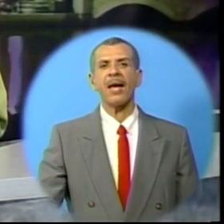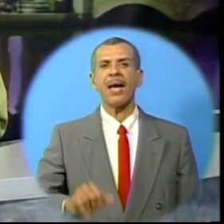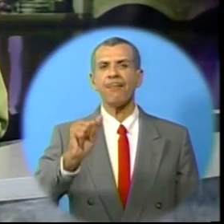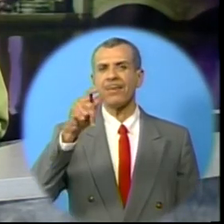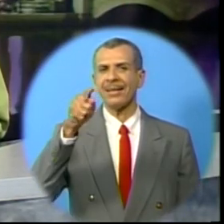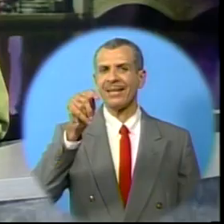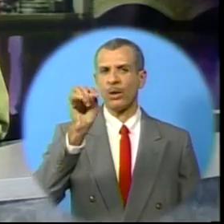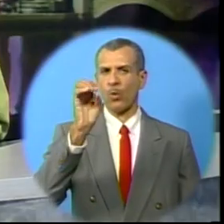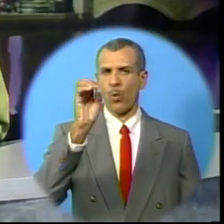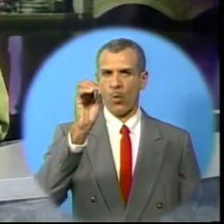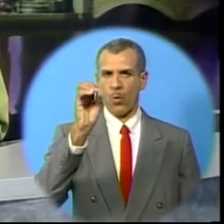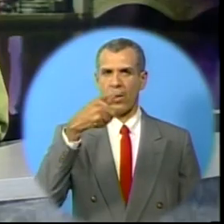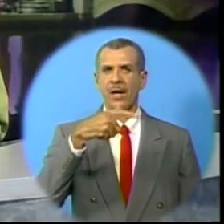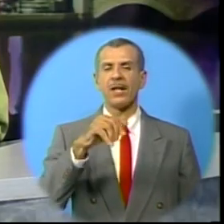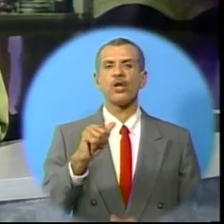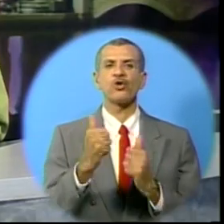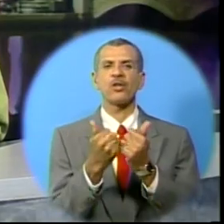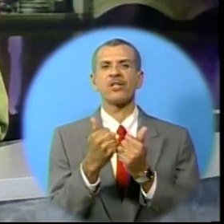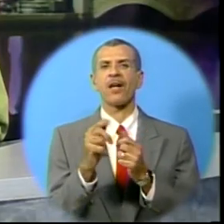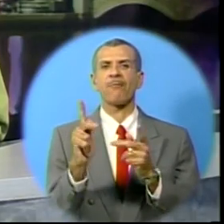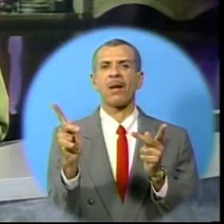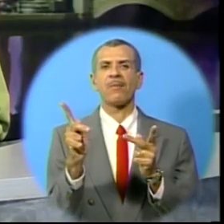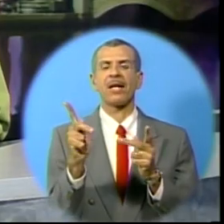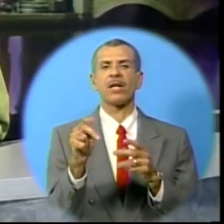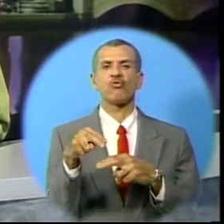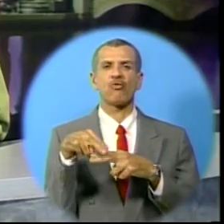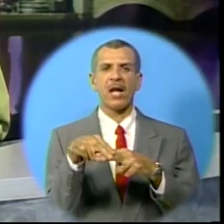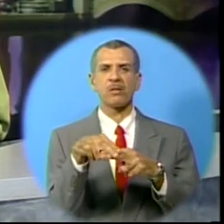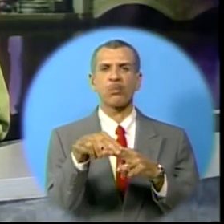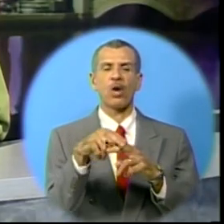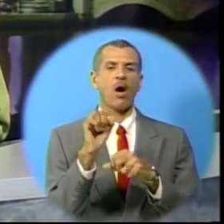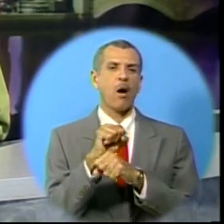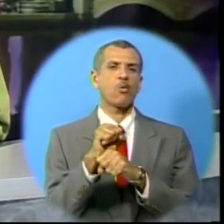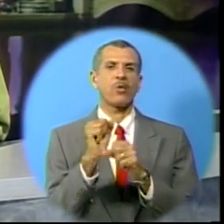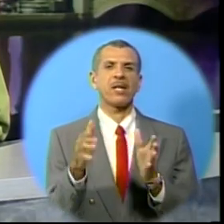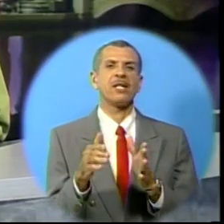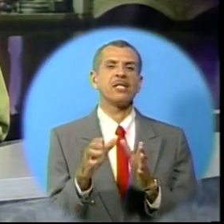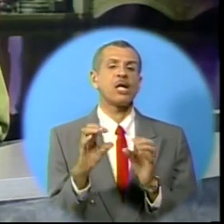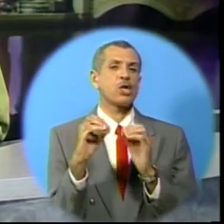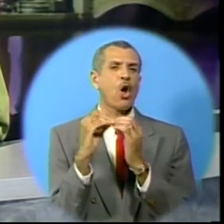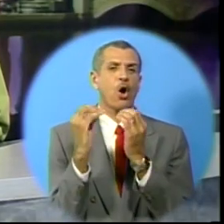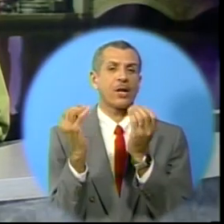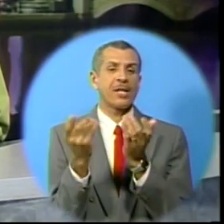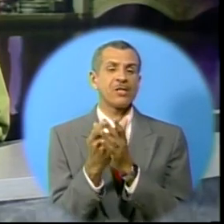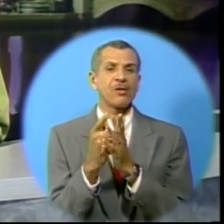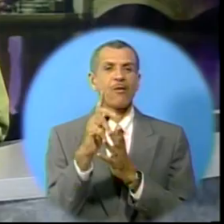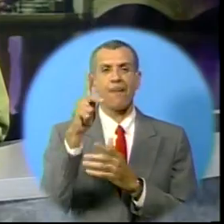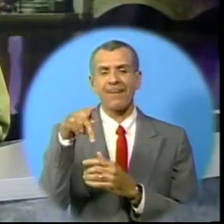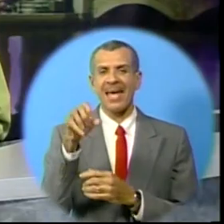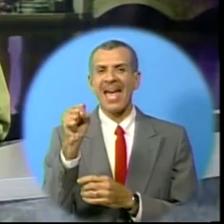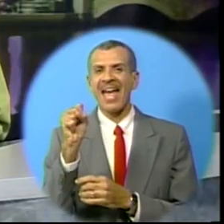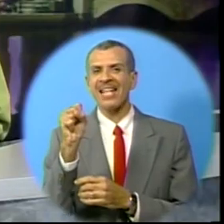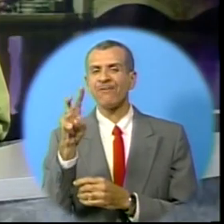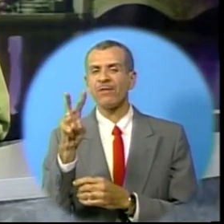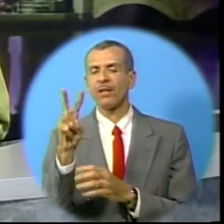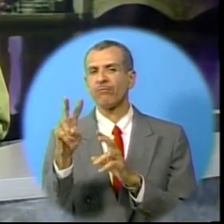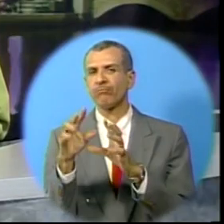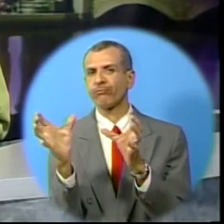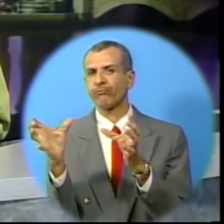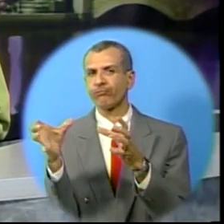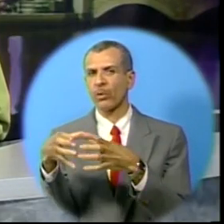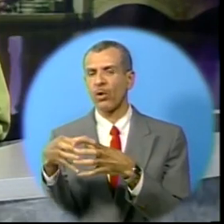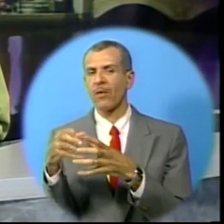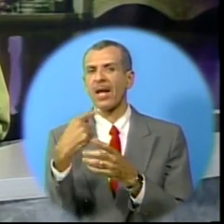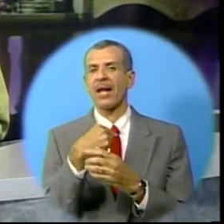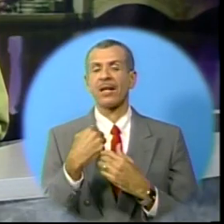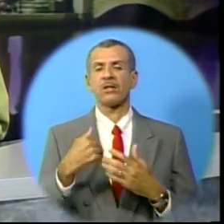APTO, the Association of Public Transport Operators, one of the organizations representing the PSV sector, fully supports the